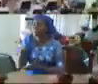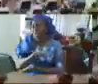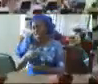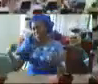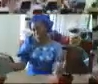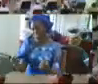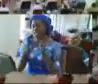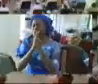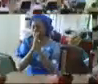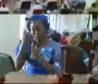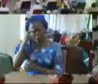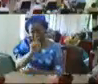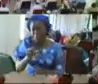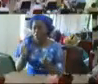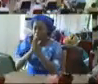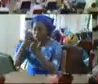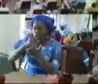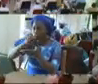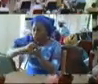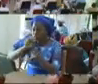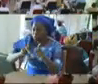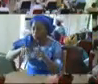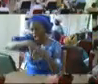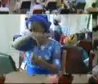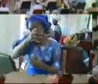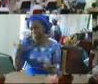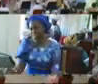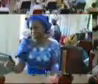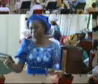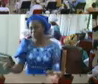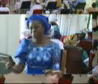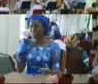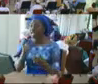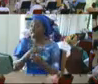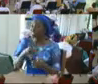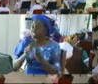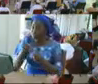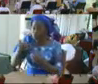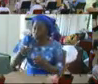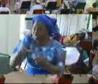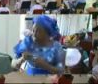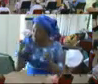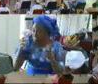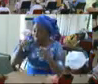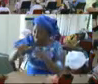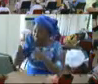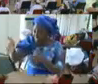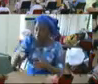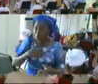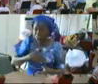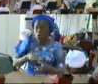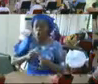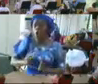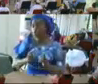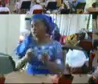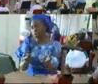for them, brethren, intercede. And if you are still on the way, hurry up, hurry up, hurry up. Hurry up, I'm about to